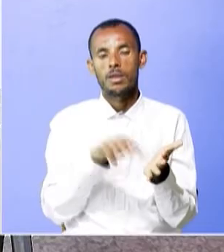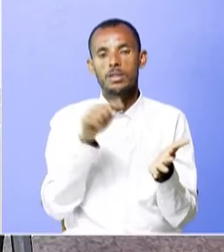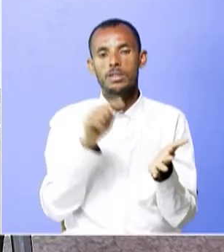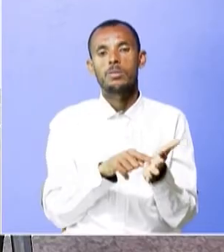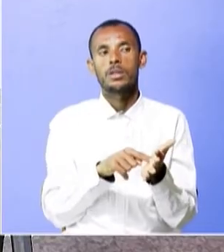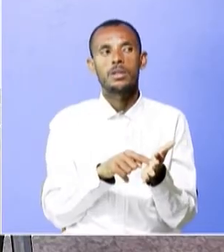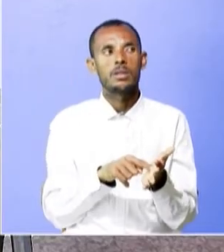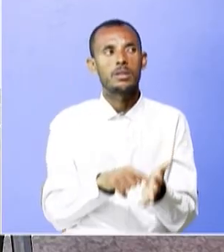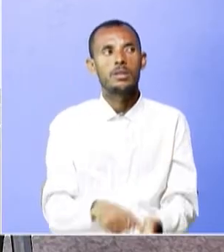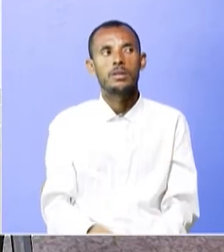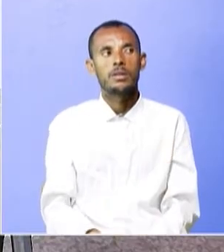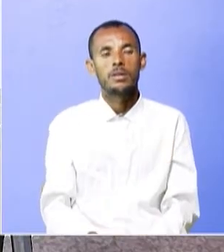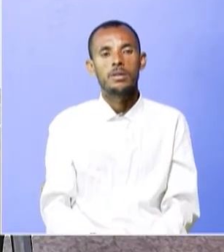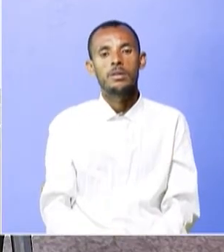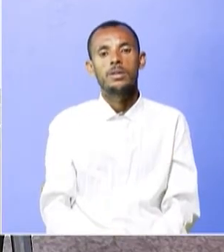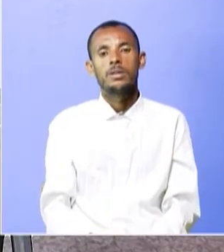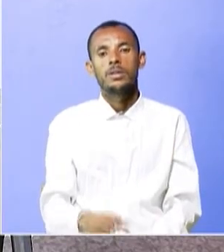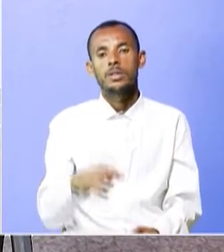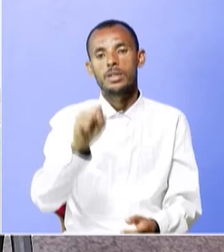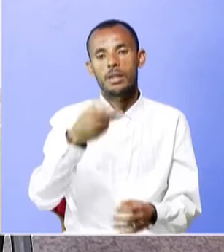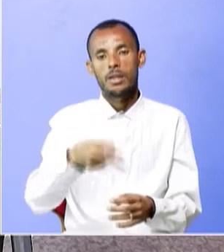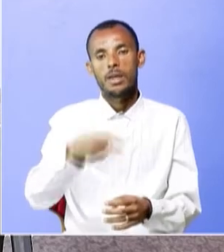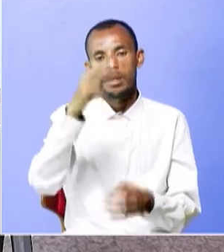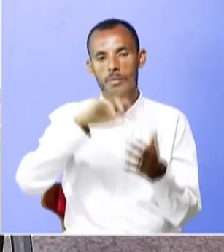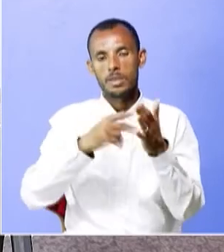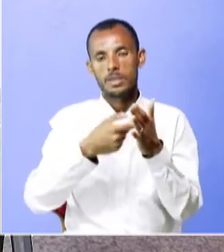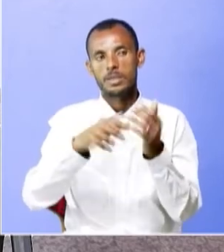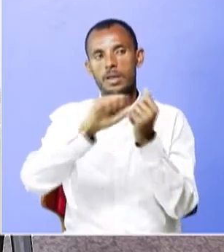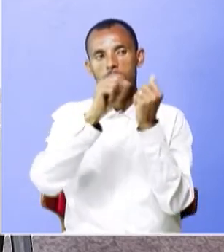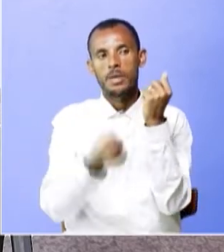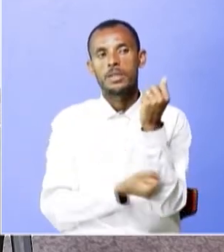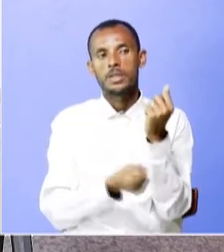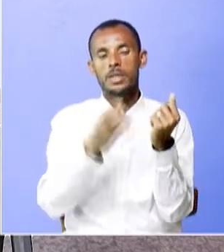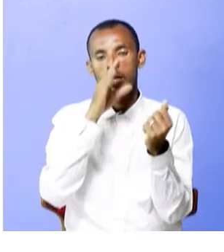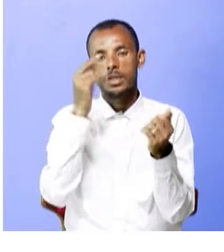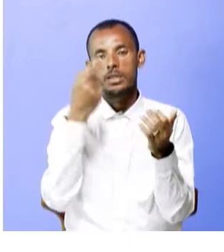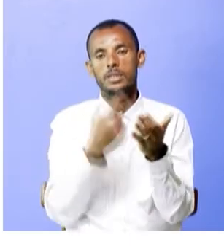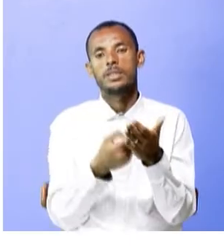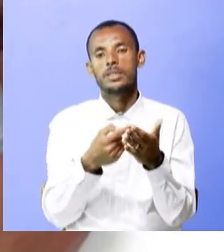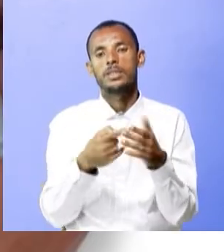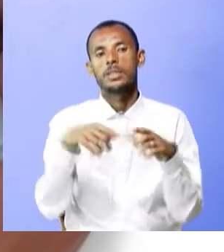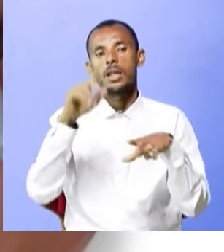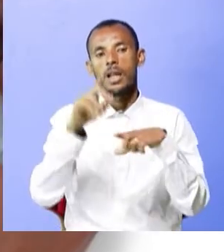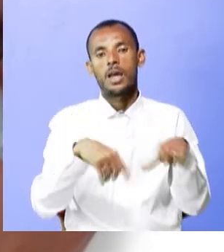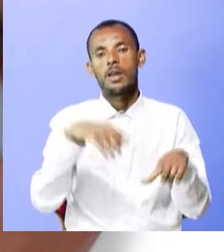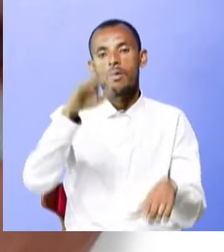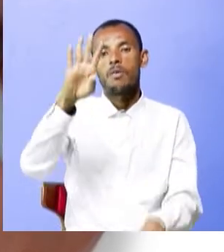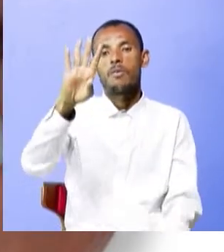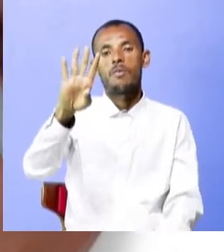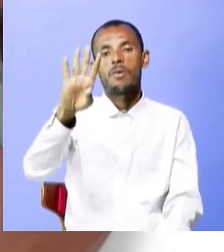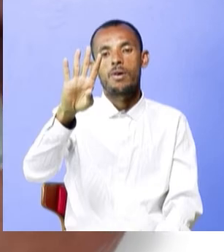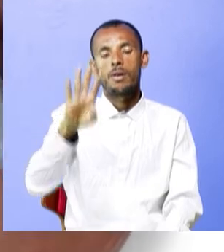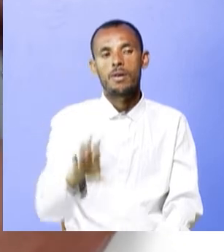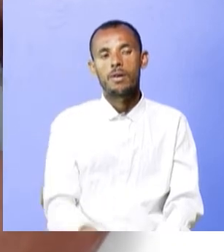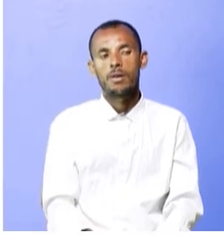where the slant height meets the bases. So this segment is 4,